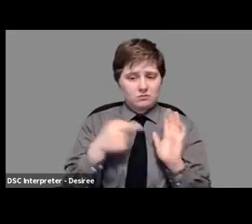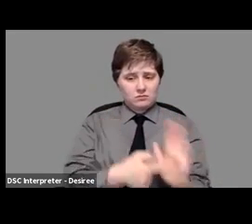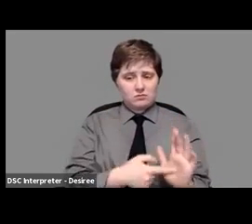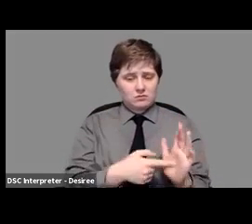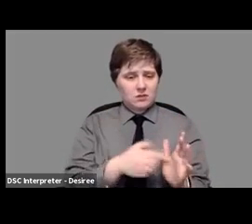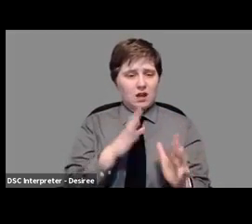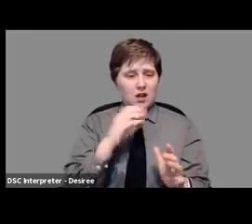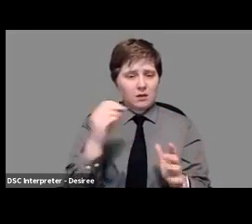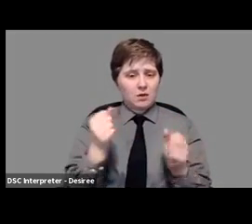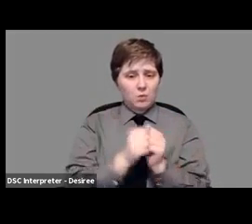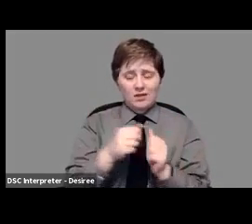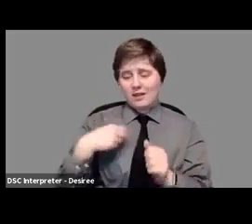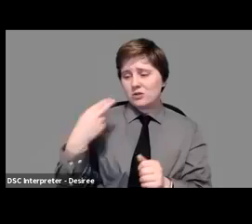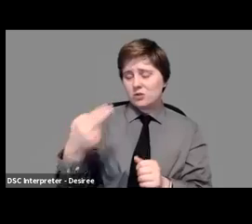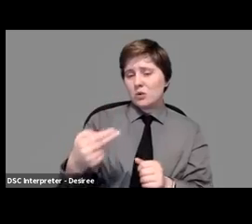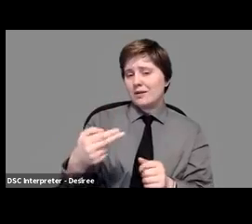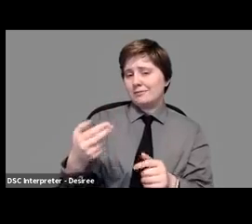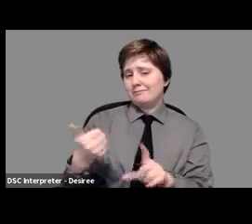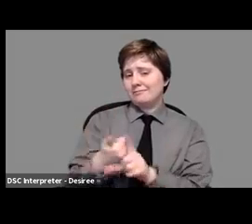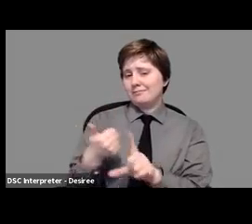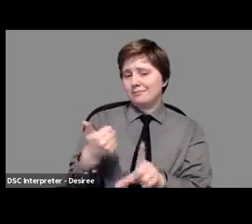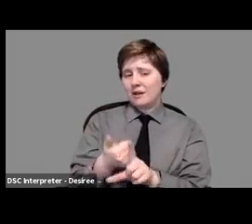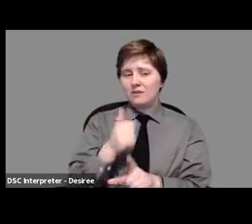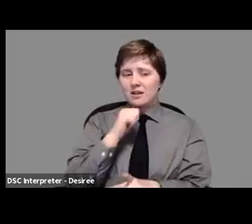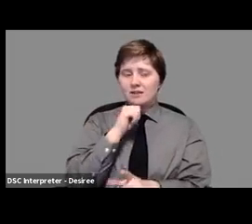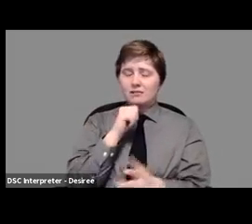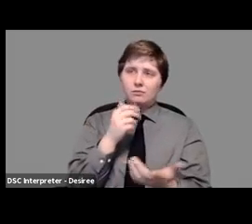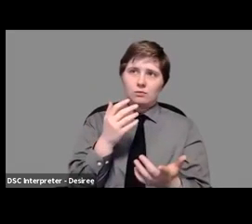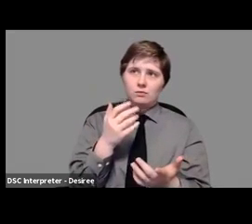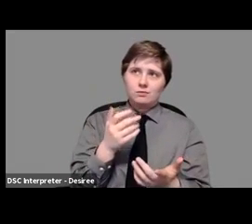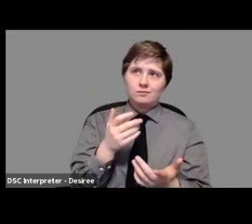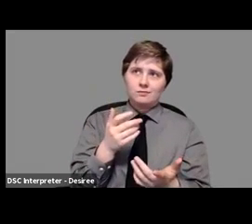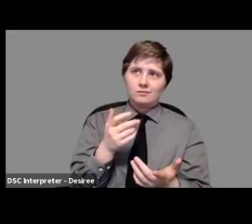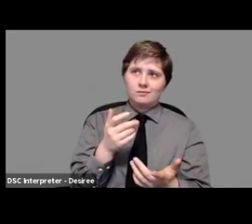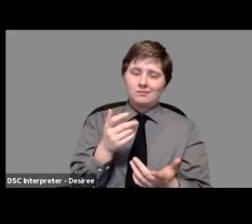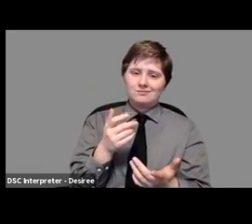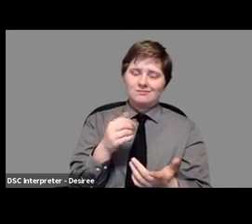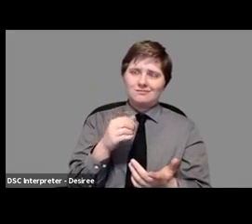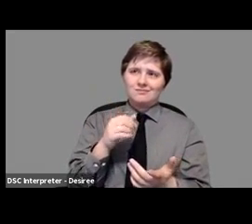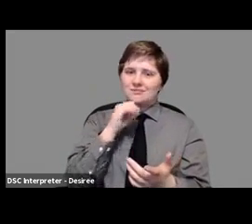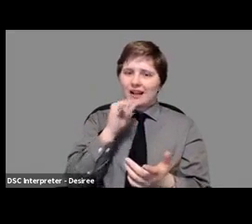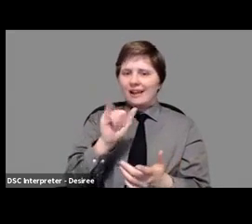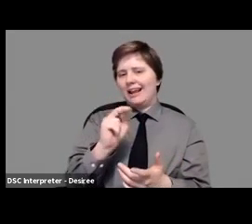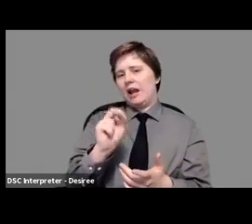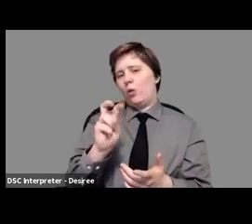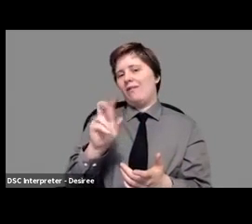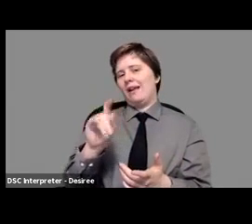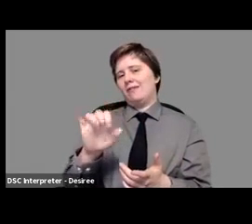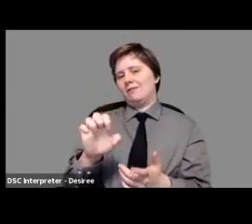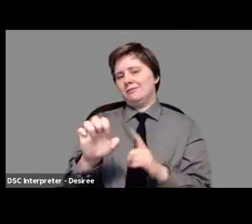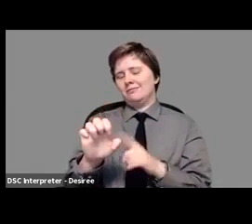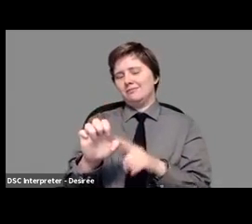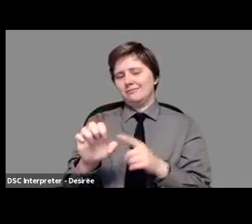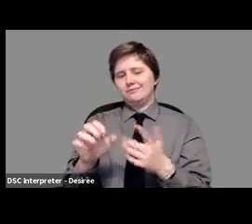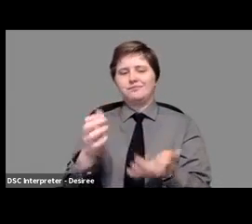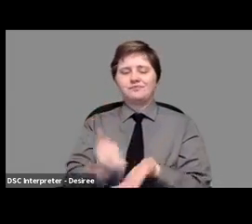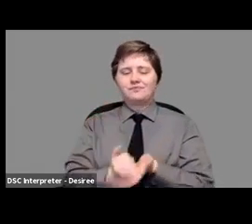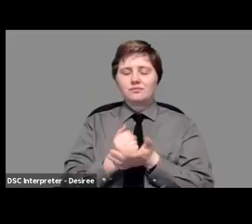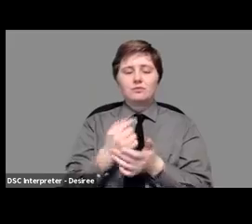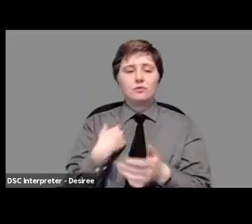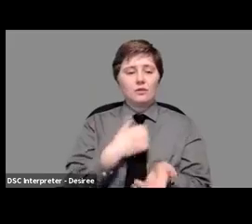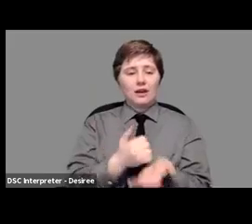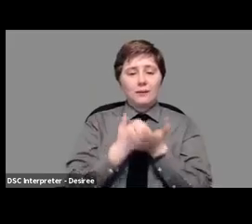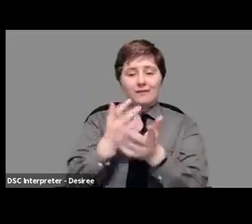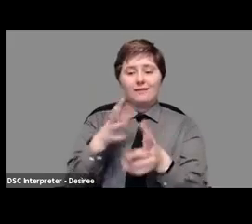who have historically not been, for lack of a better phrase, innovative. They are helping companies